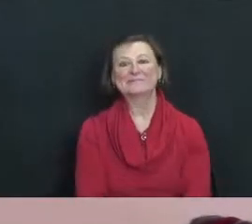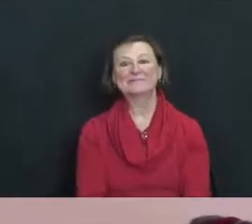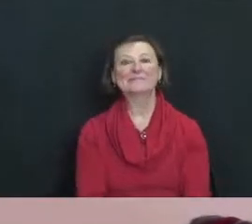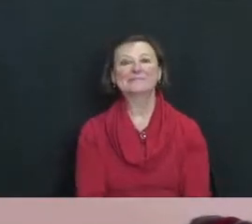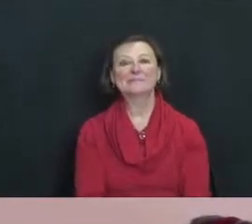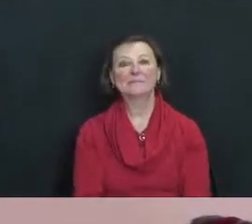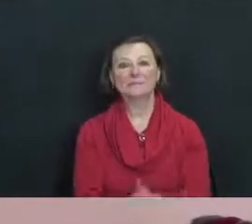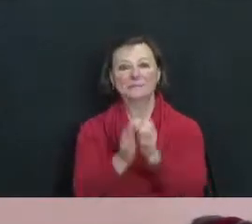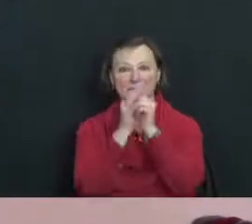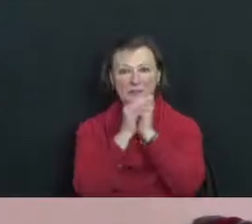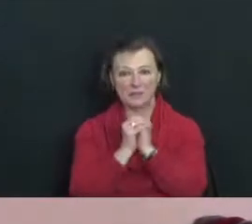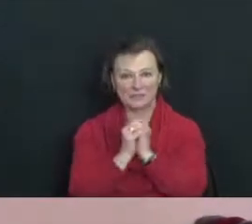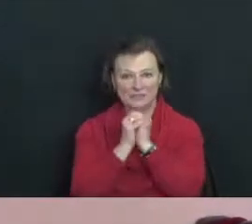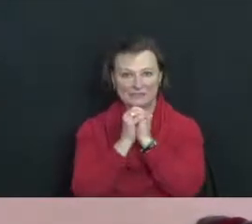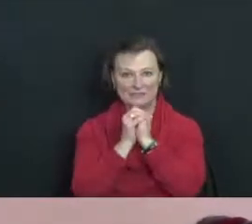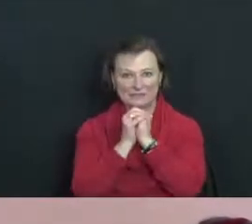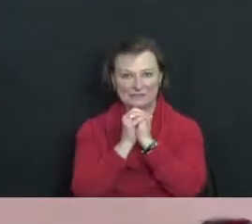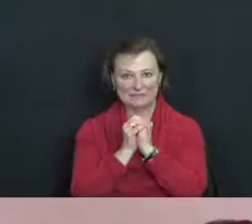Amen.